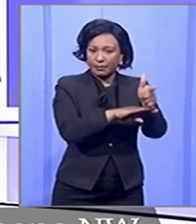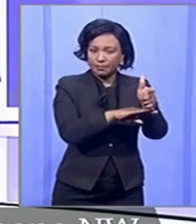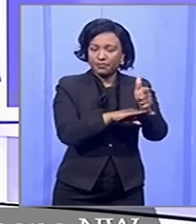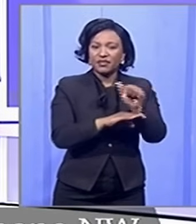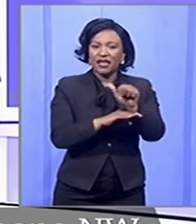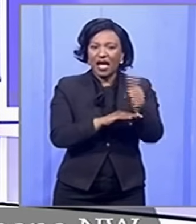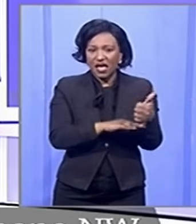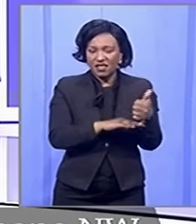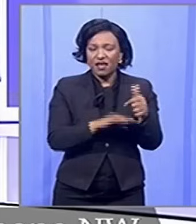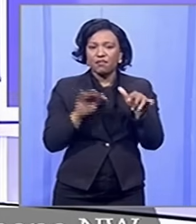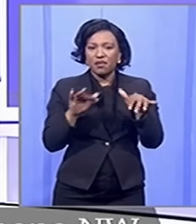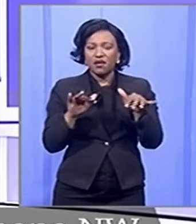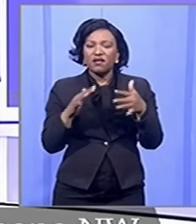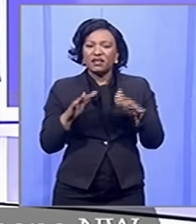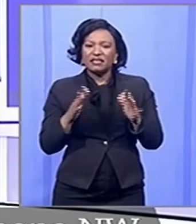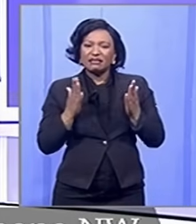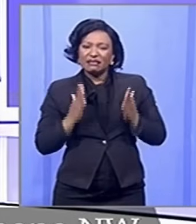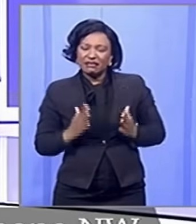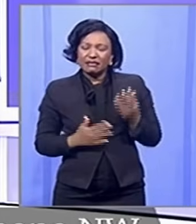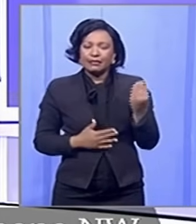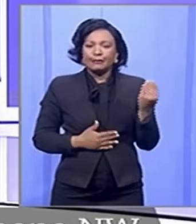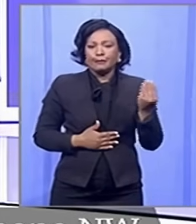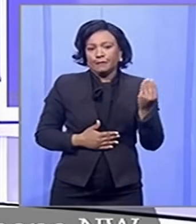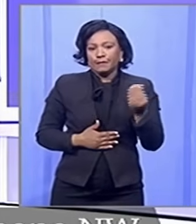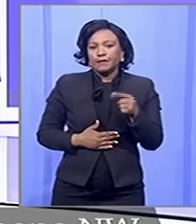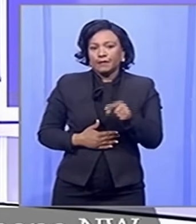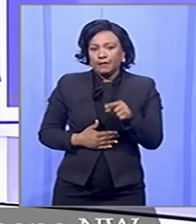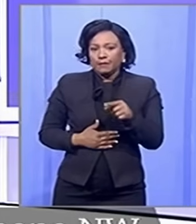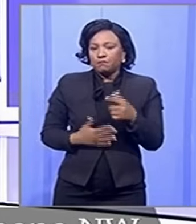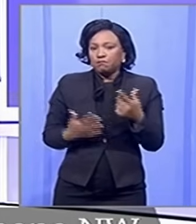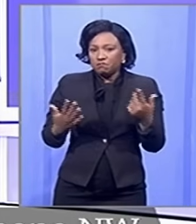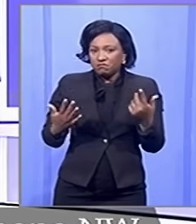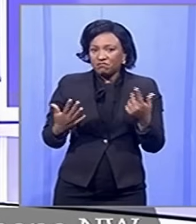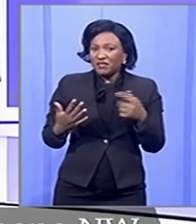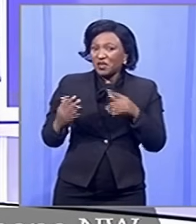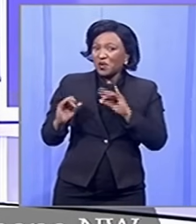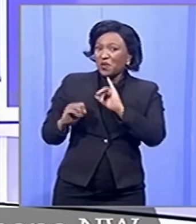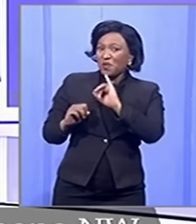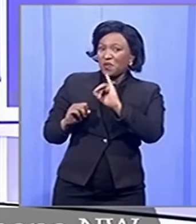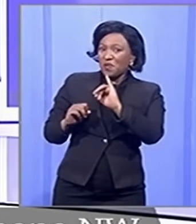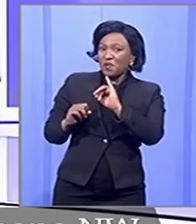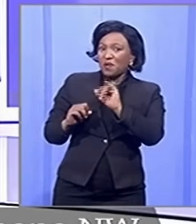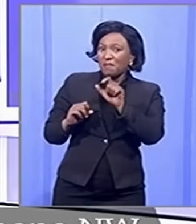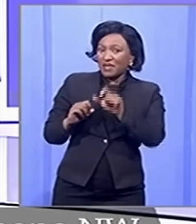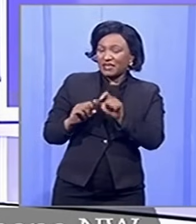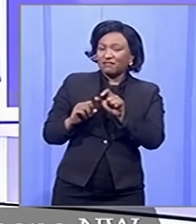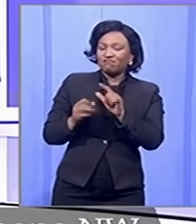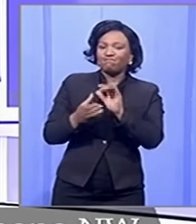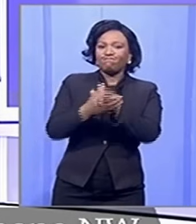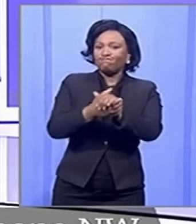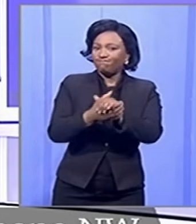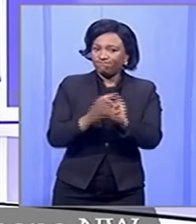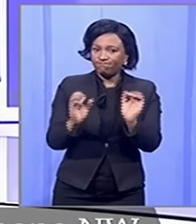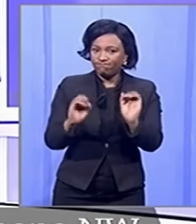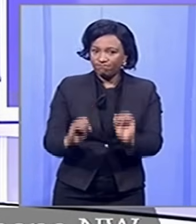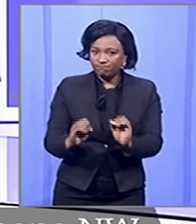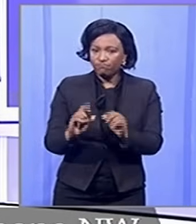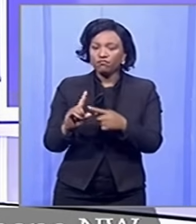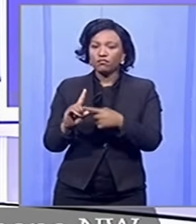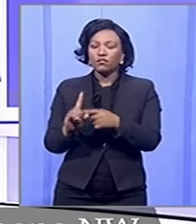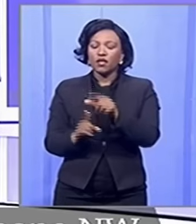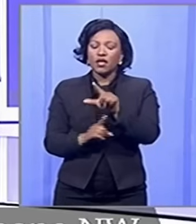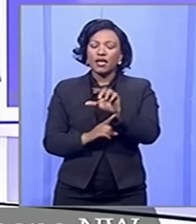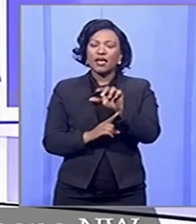ye nngwe ya batho e hweditše dikgobalo ga sešo go a golegwa motho. Mme ga ditaba sentleng lehihi